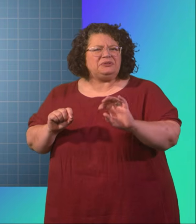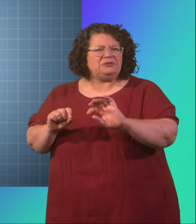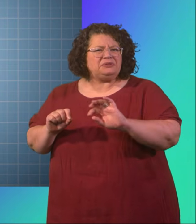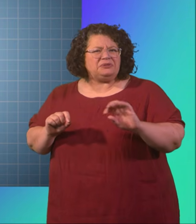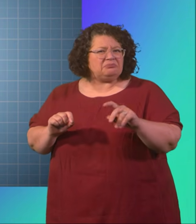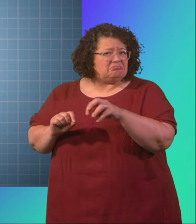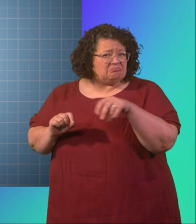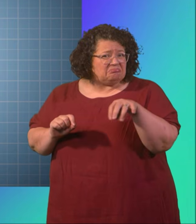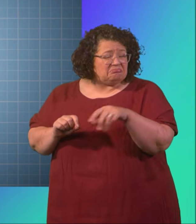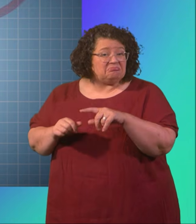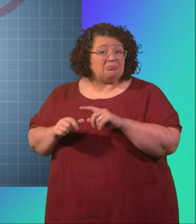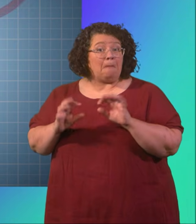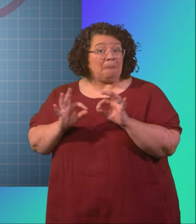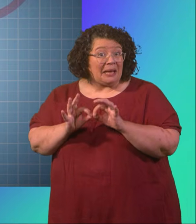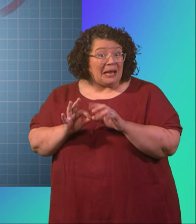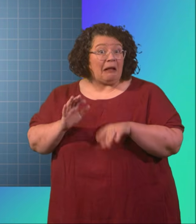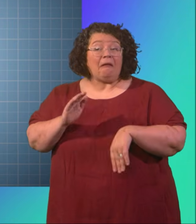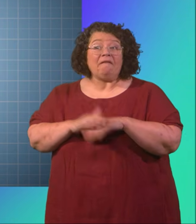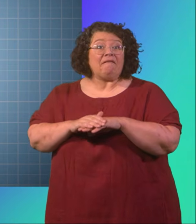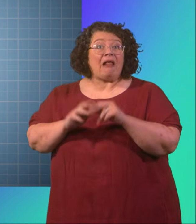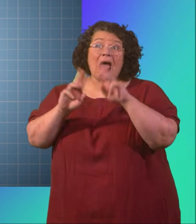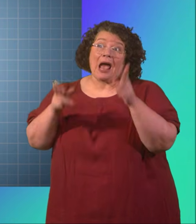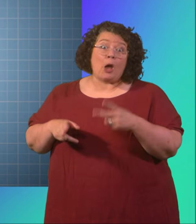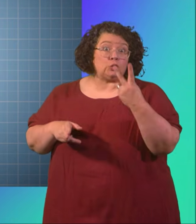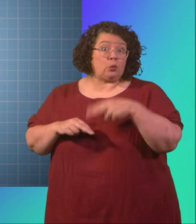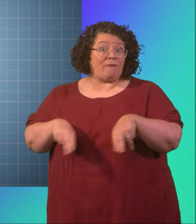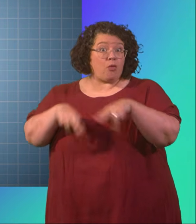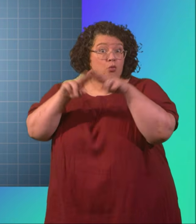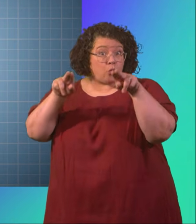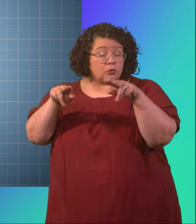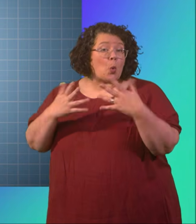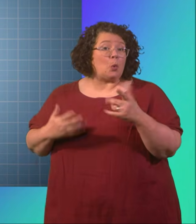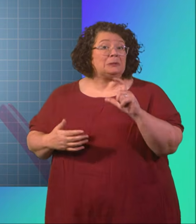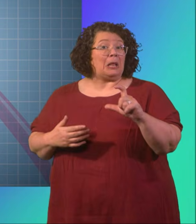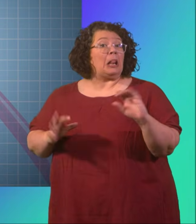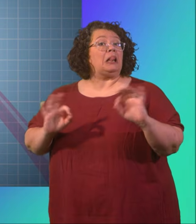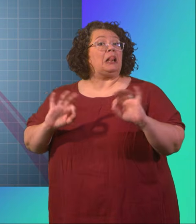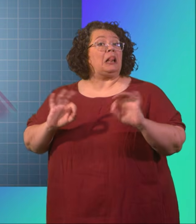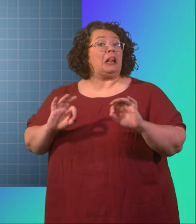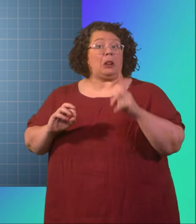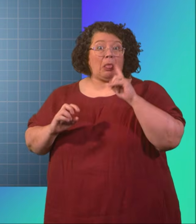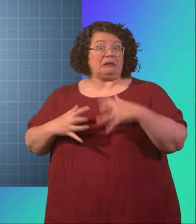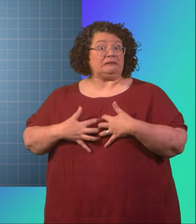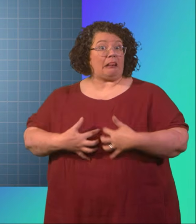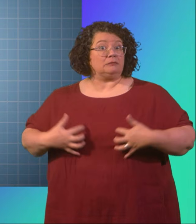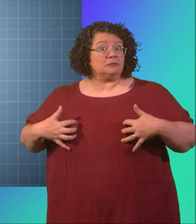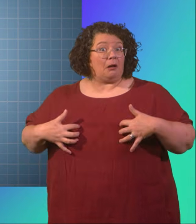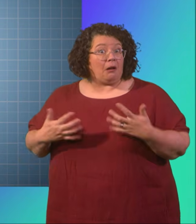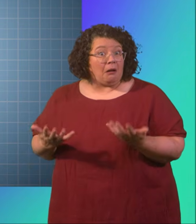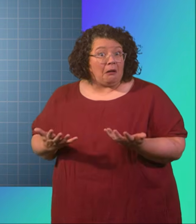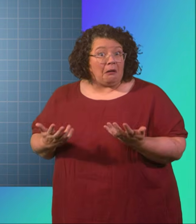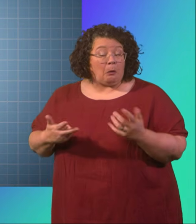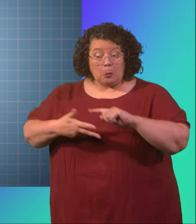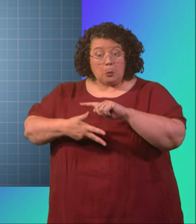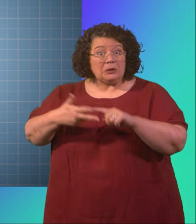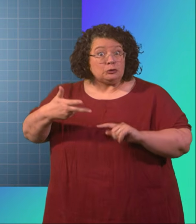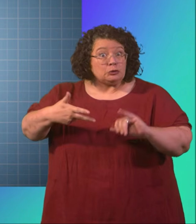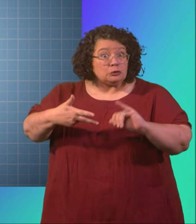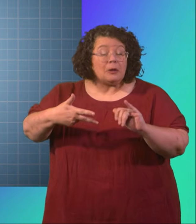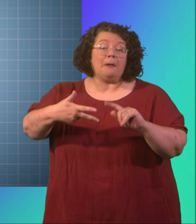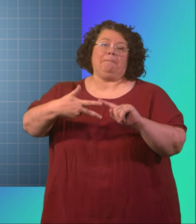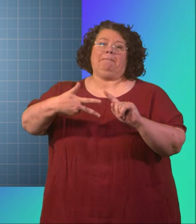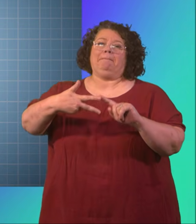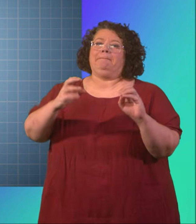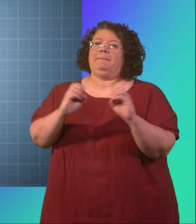2-story house, or C, none, or you'd look like a skeleton? The correct answer is B. You shed 30